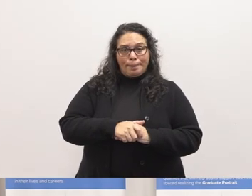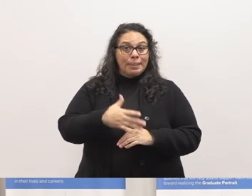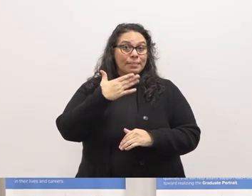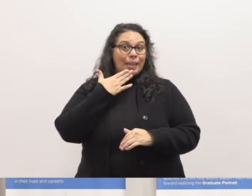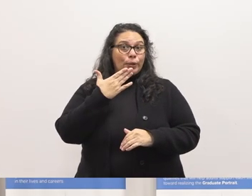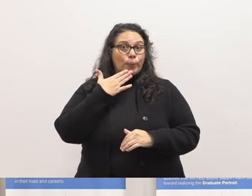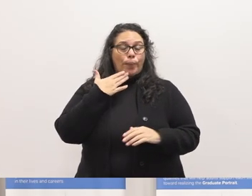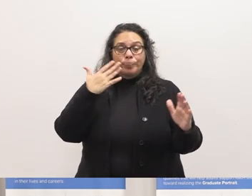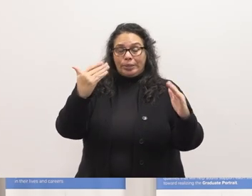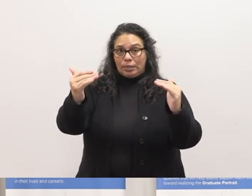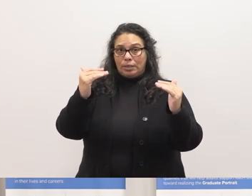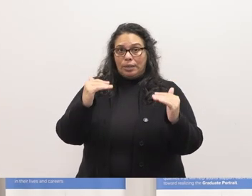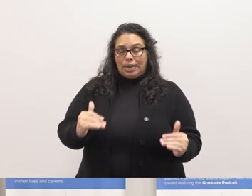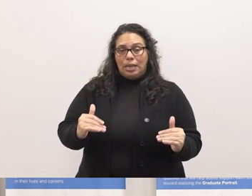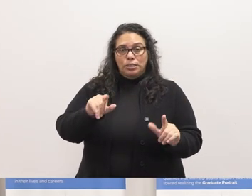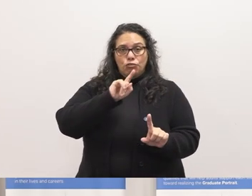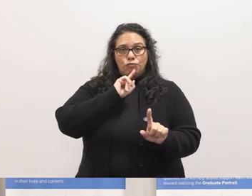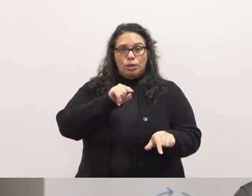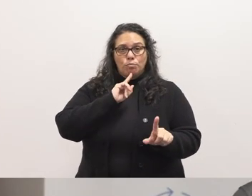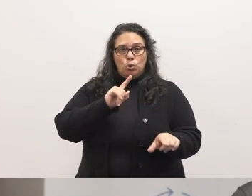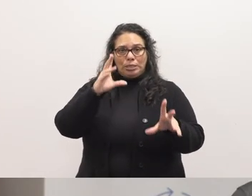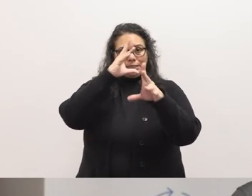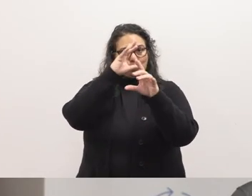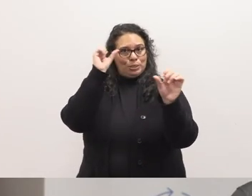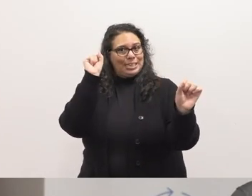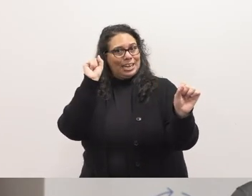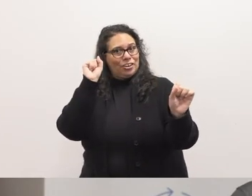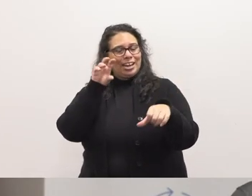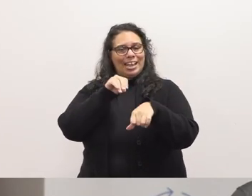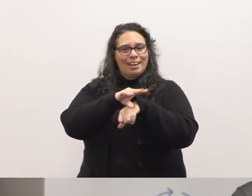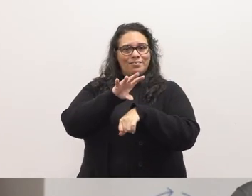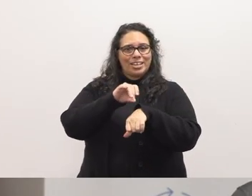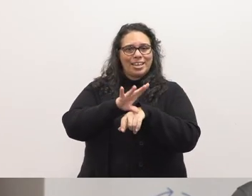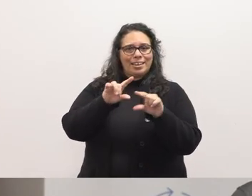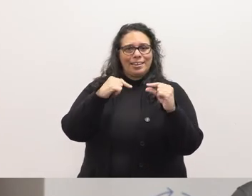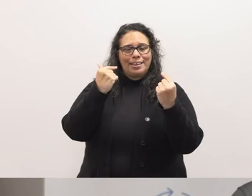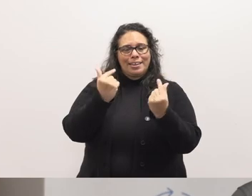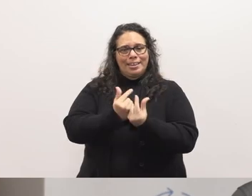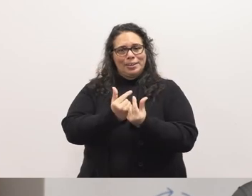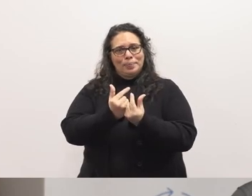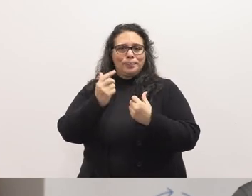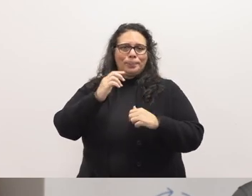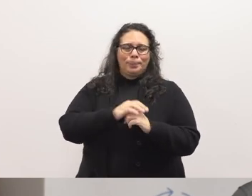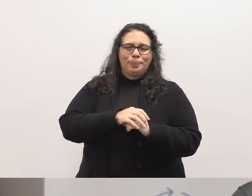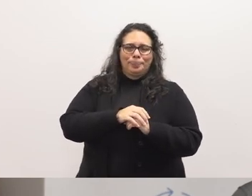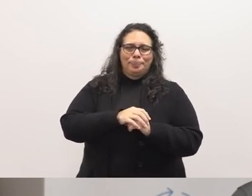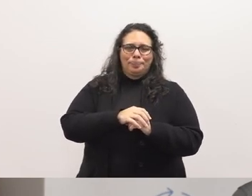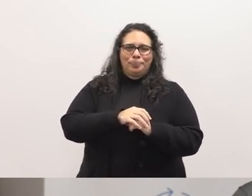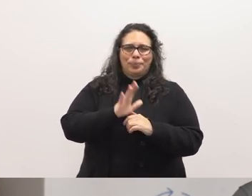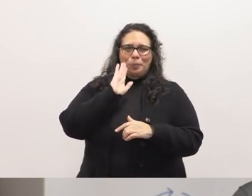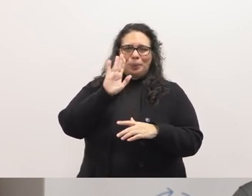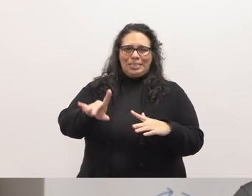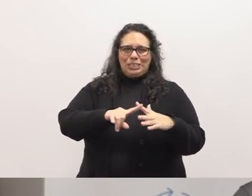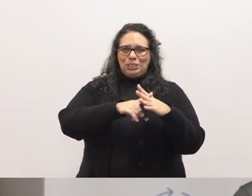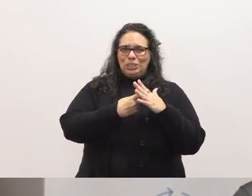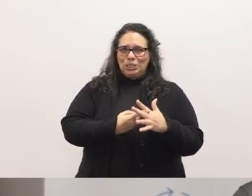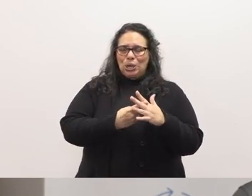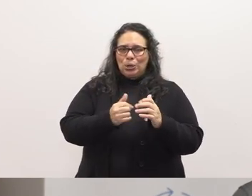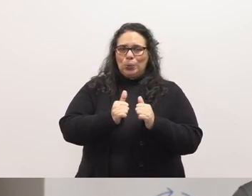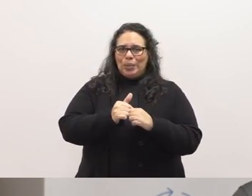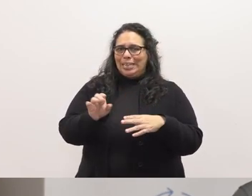Next, we have reports on superintendent advisory groups. We will start